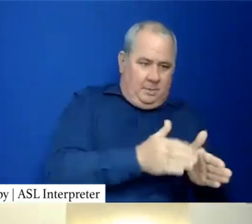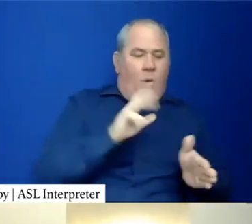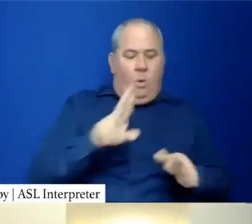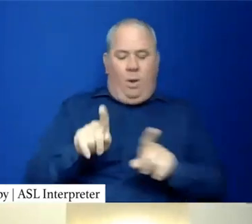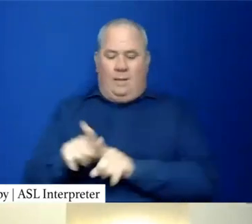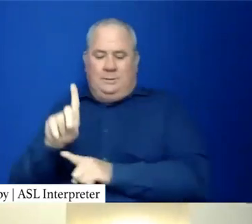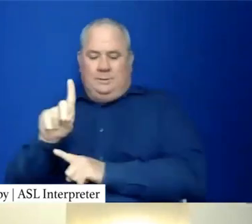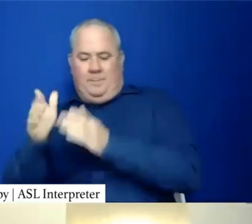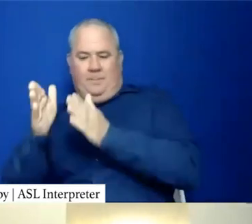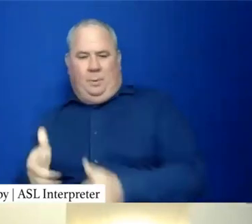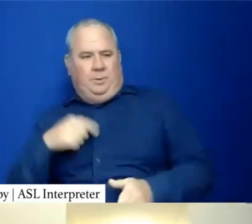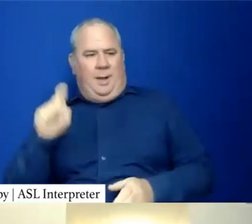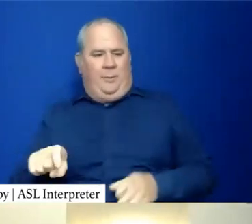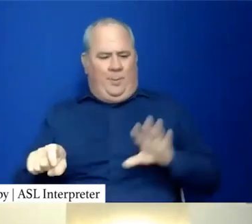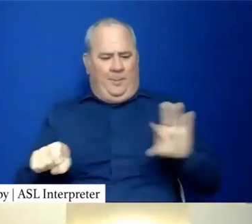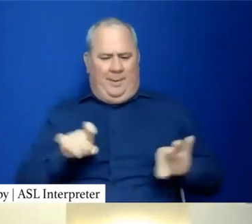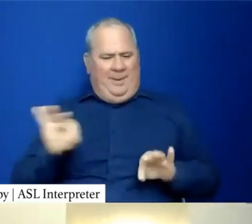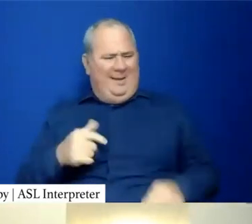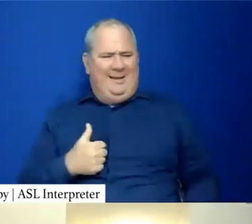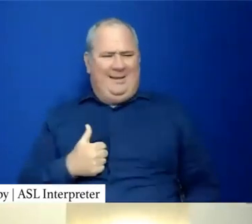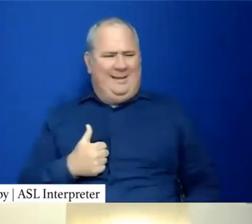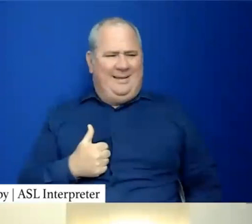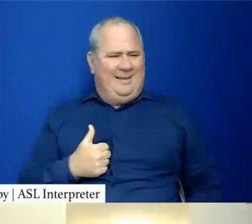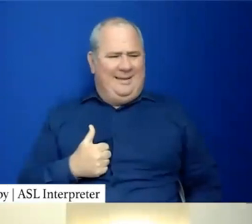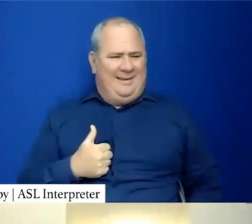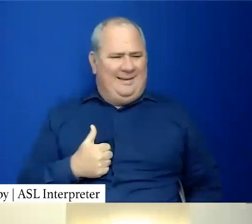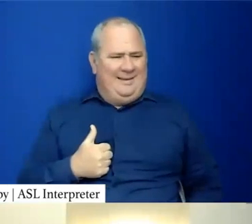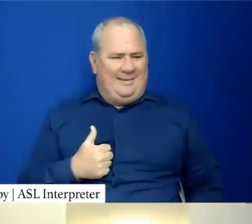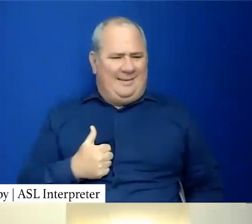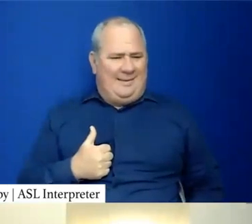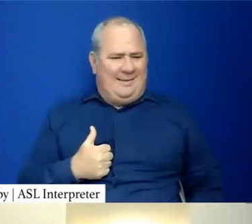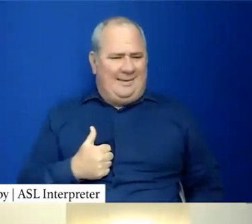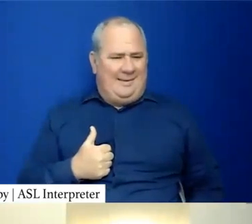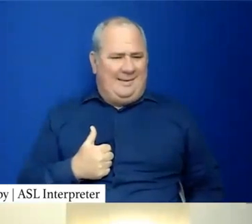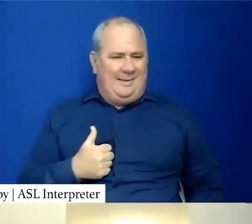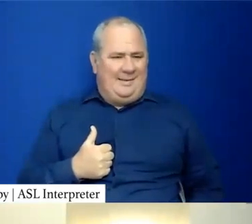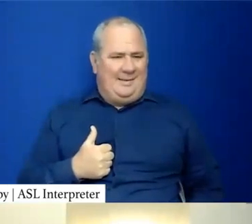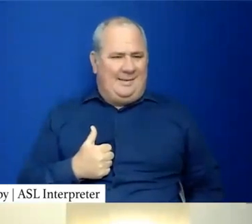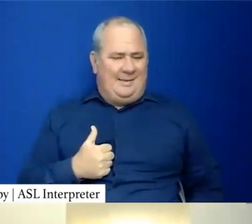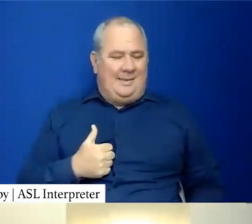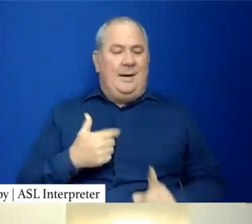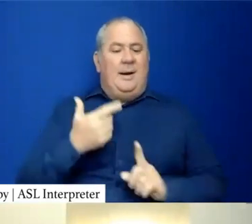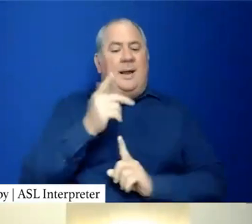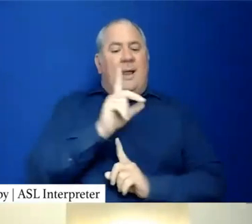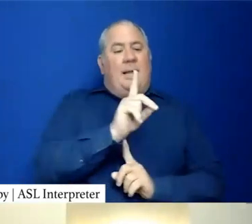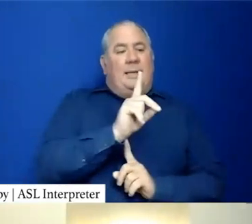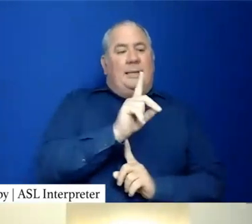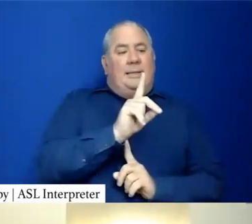well, I'm both. My disability doesn't take away my PhD, and my PhD doesn't take away my